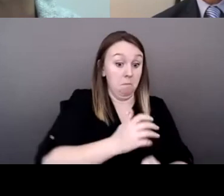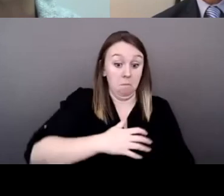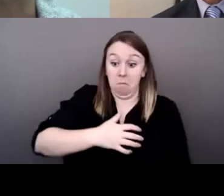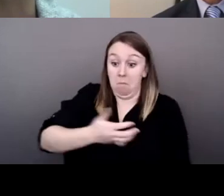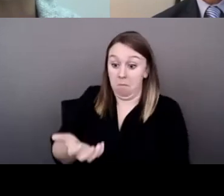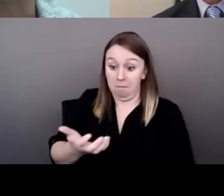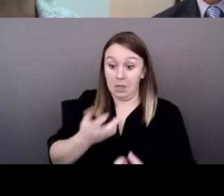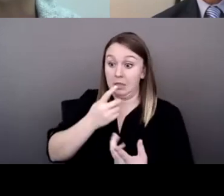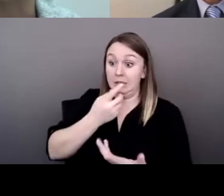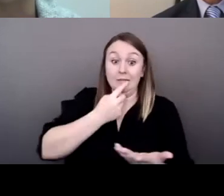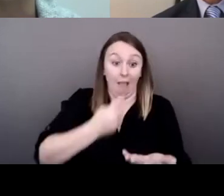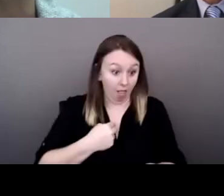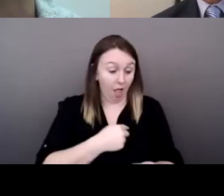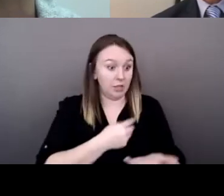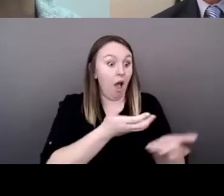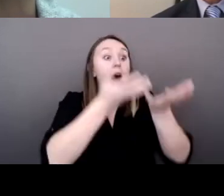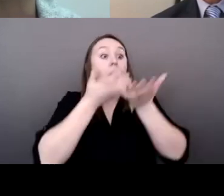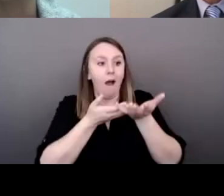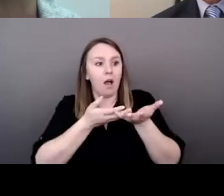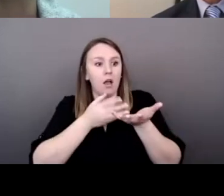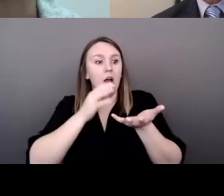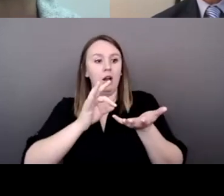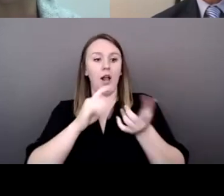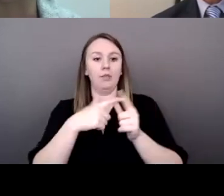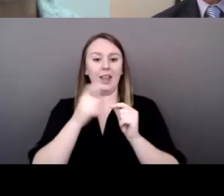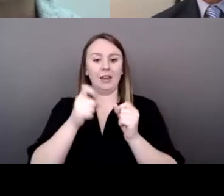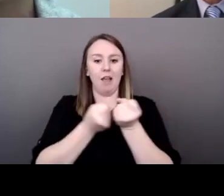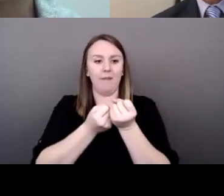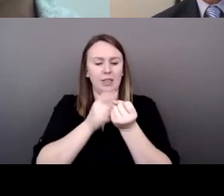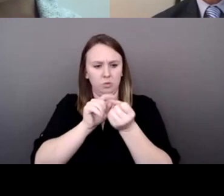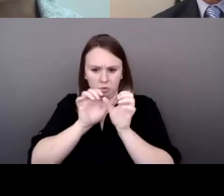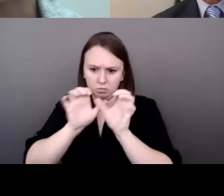to that level, we need the advocacy to be able to push forward,